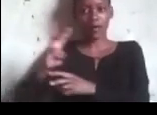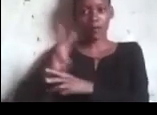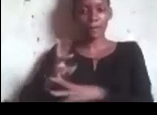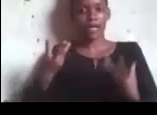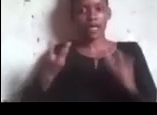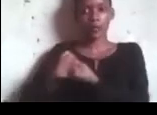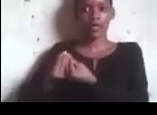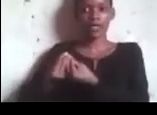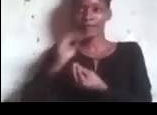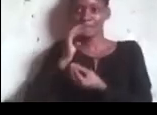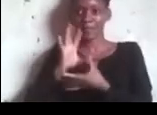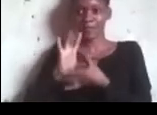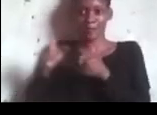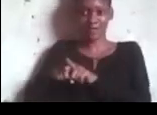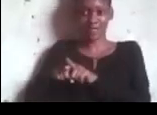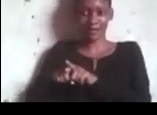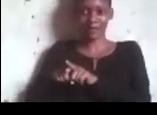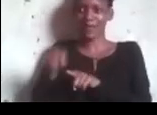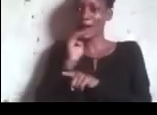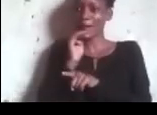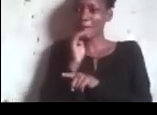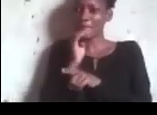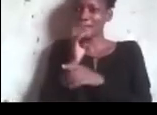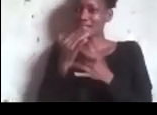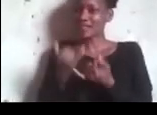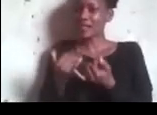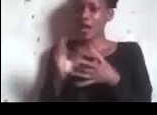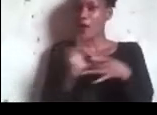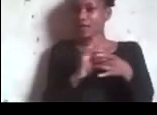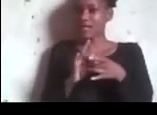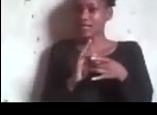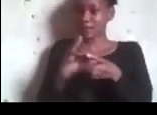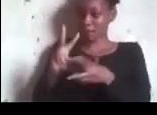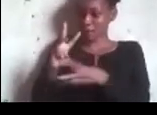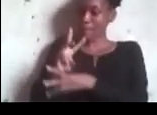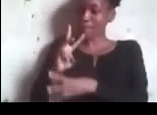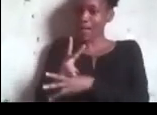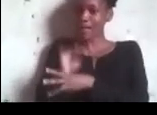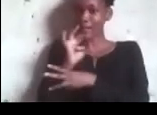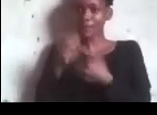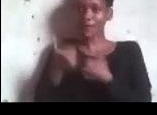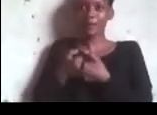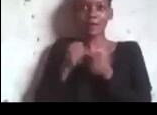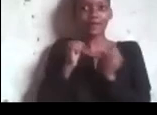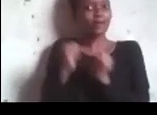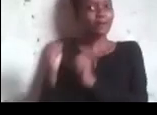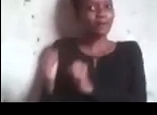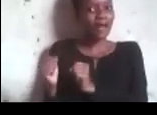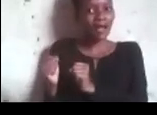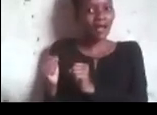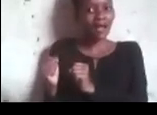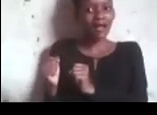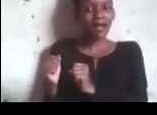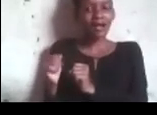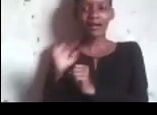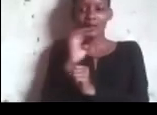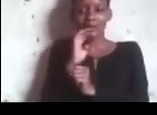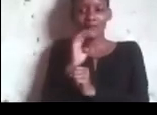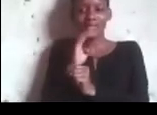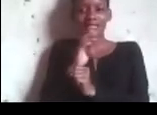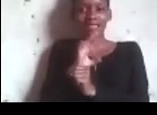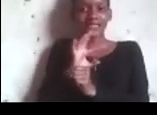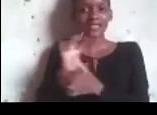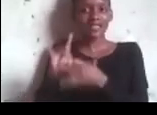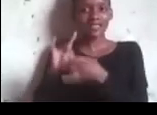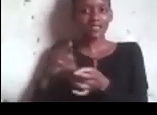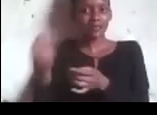it's about the relationship that he has with the mother at the time. So it's not about the relationship that he has. So